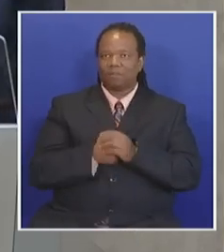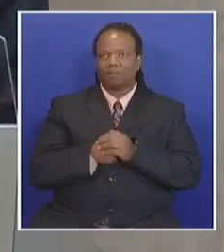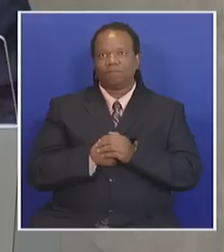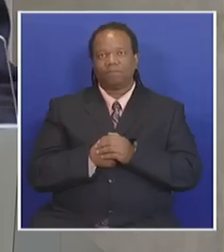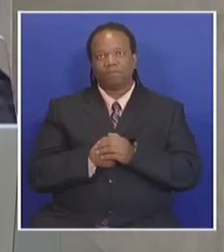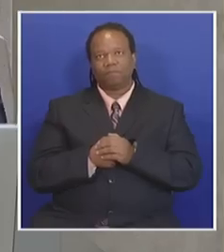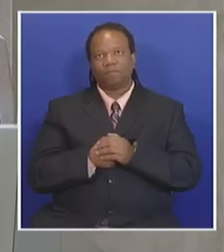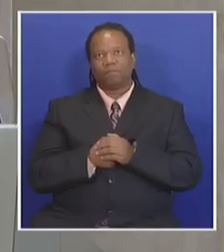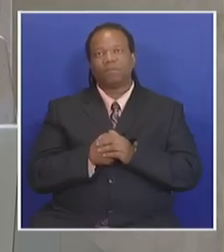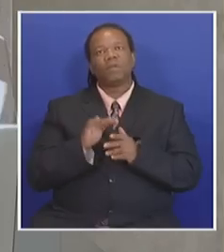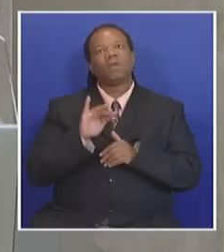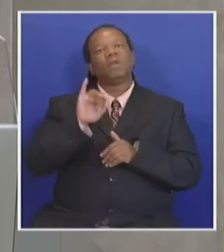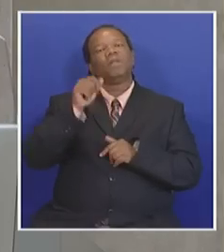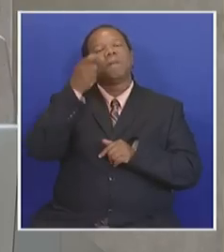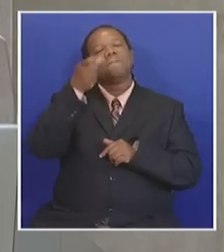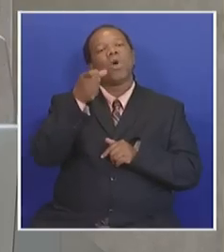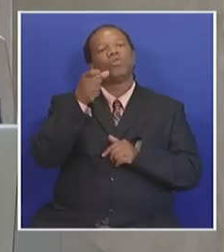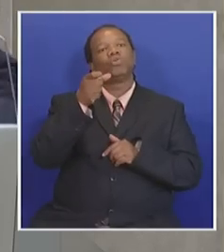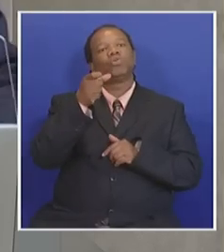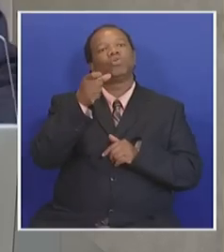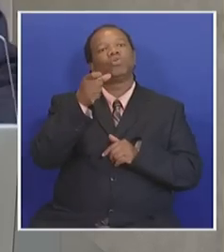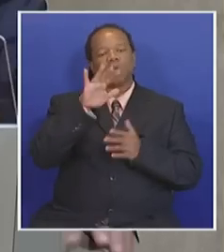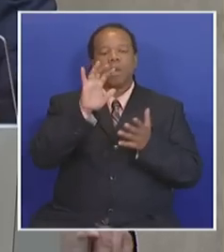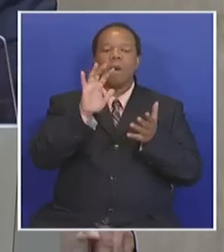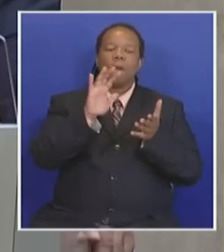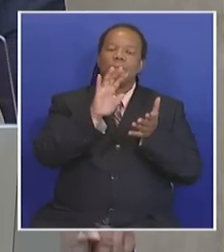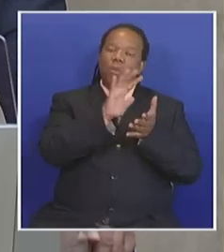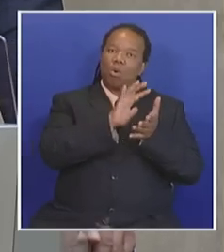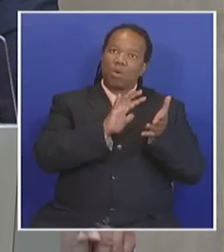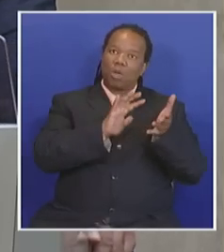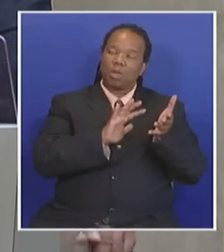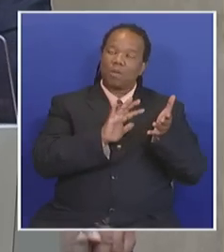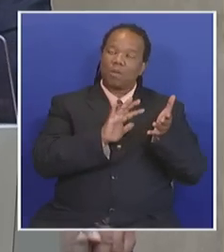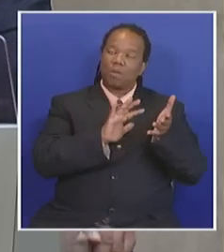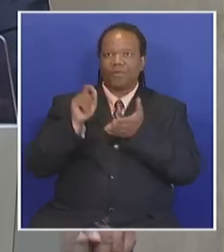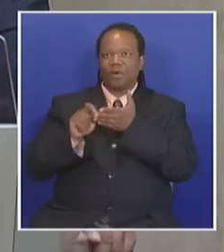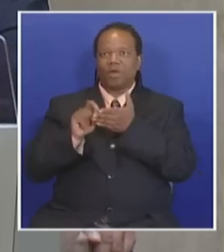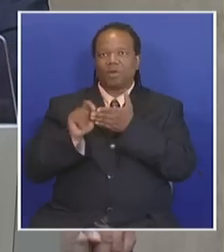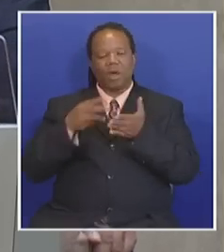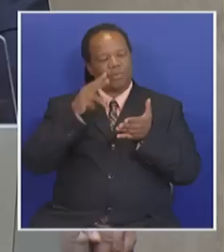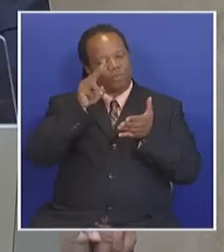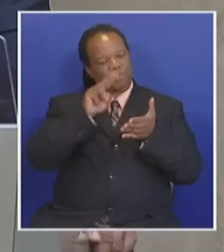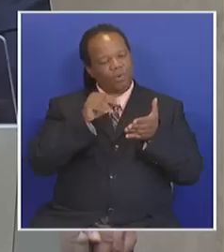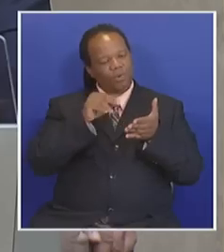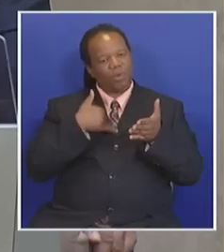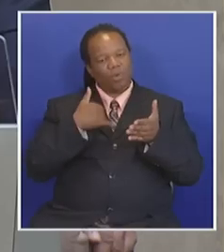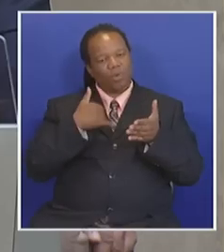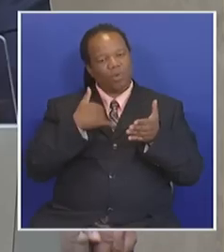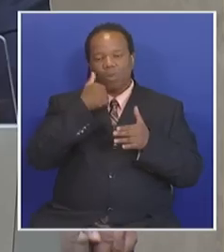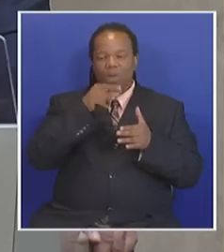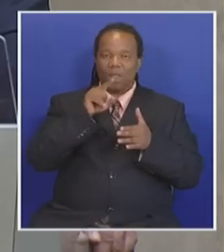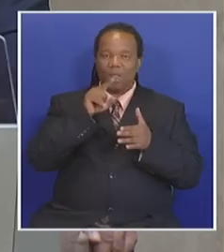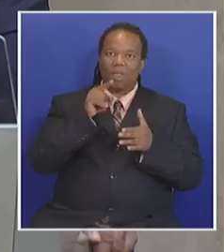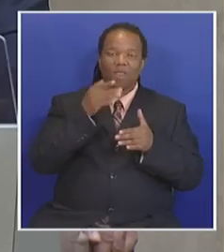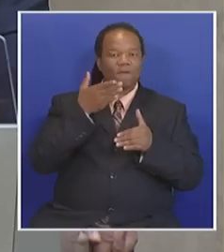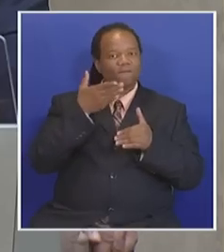Kafu Aunur, the Ghanaian poet, I'm going to read to you quickly. And I quote, "When the final